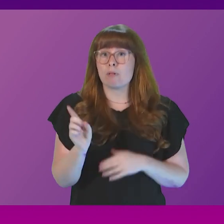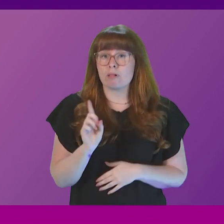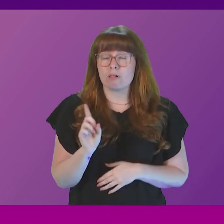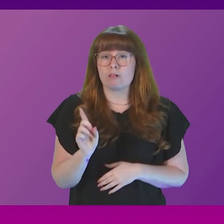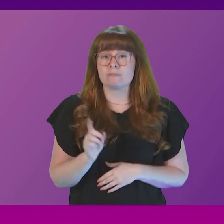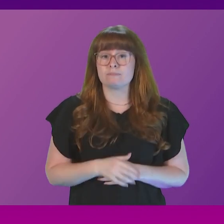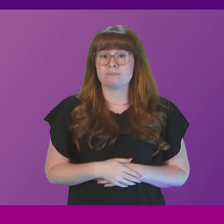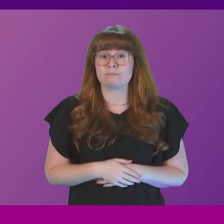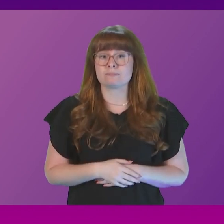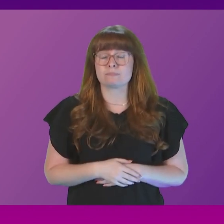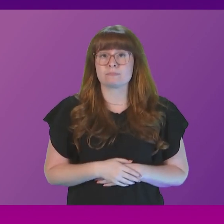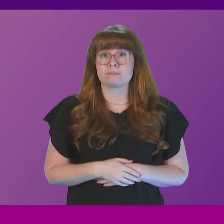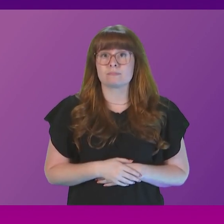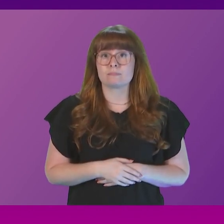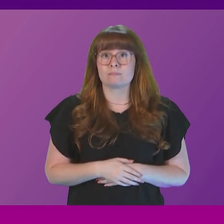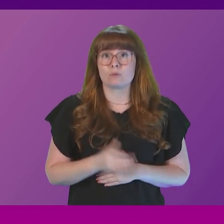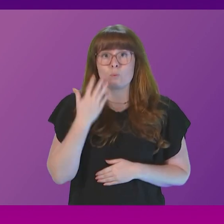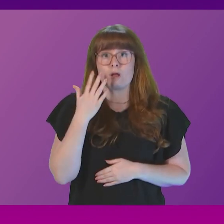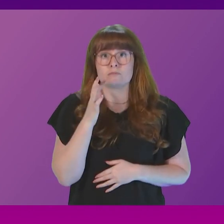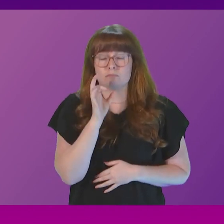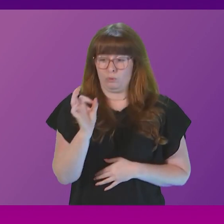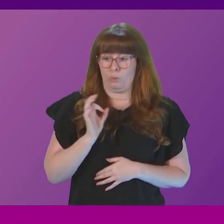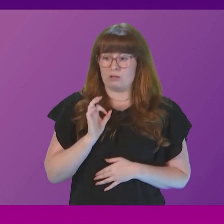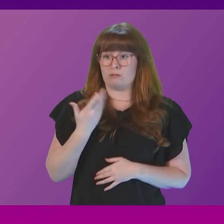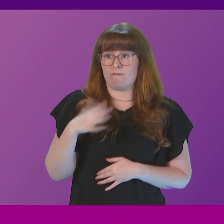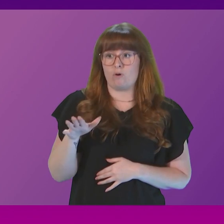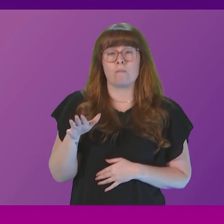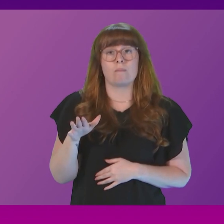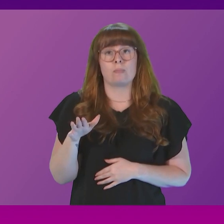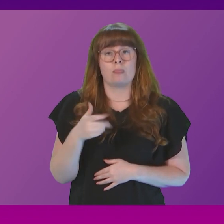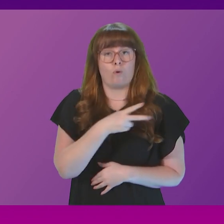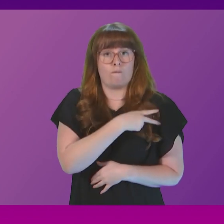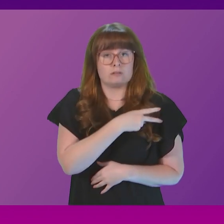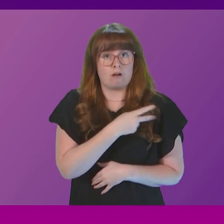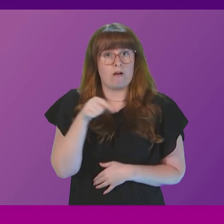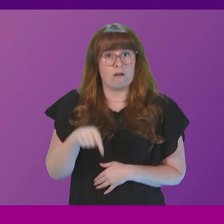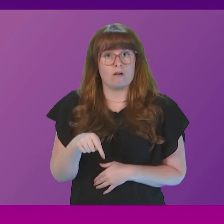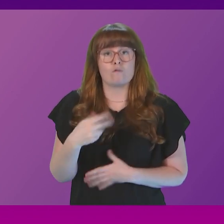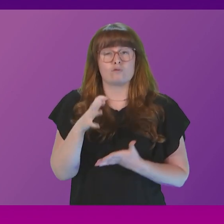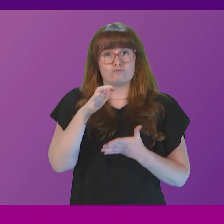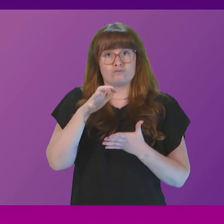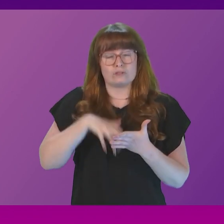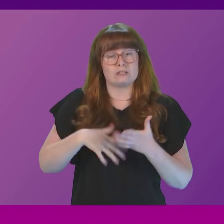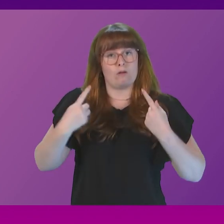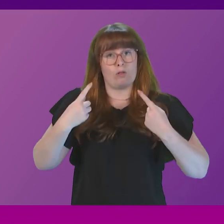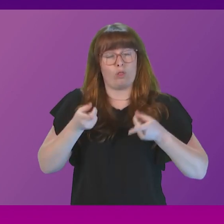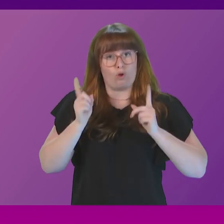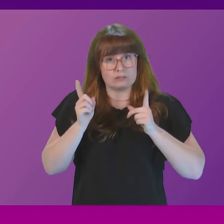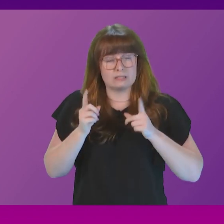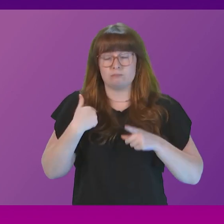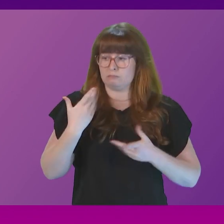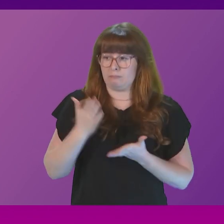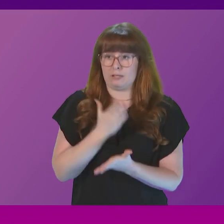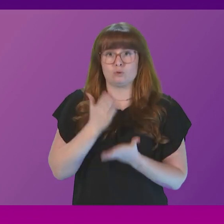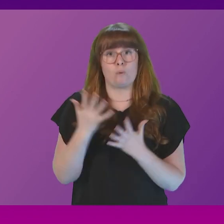that when the request came in from the accountable officer for written authority, we made sure